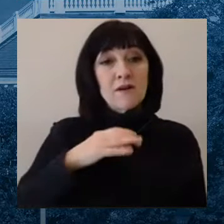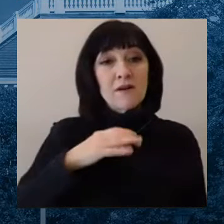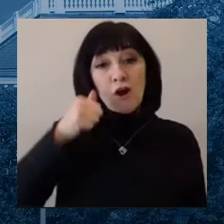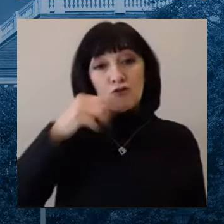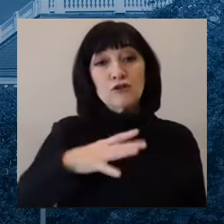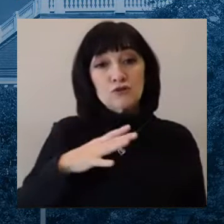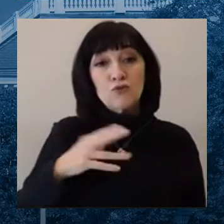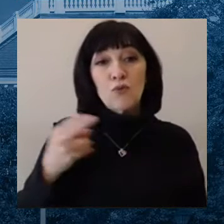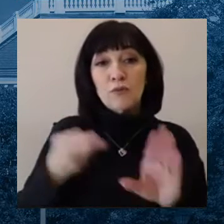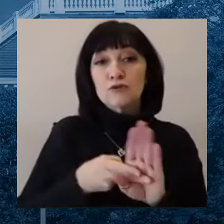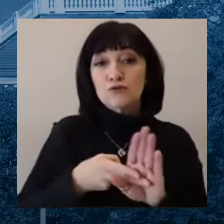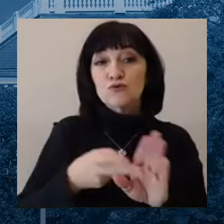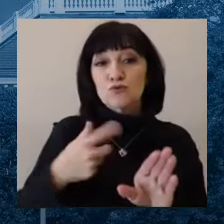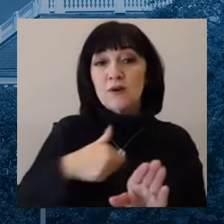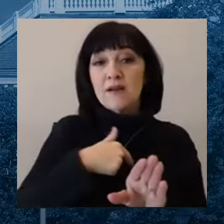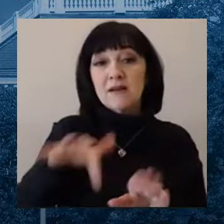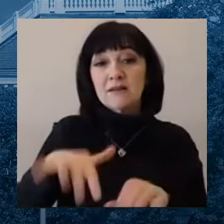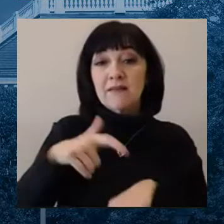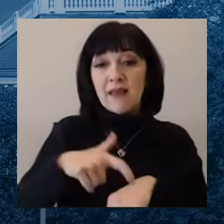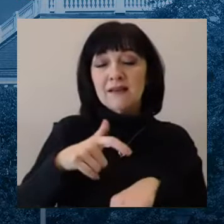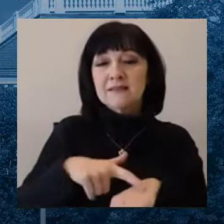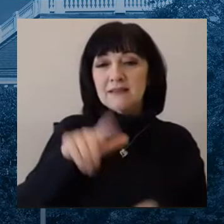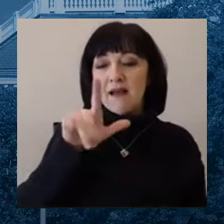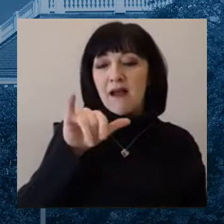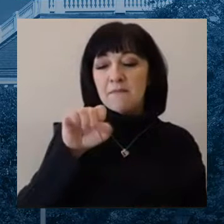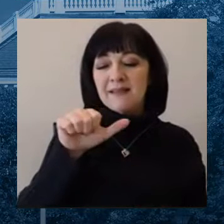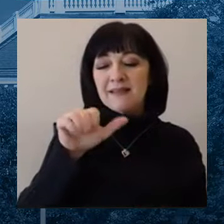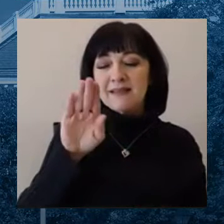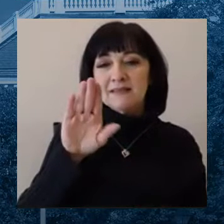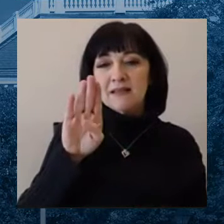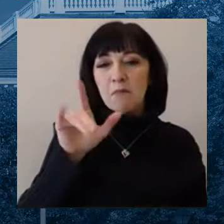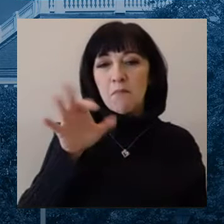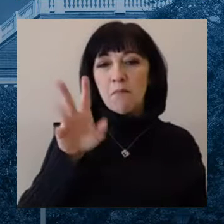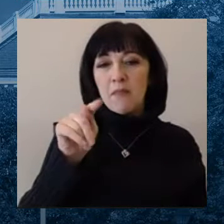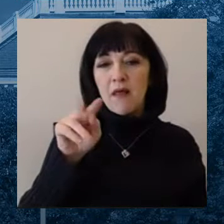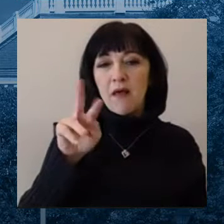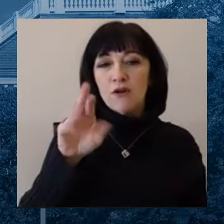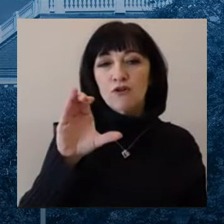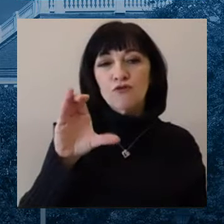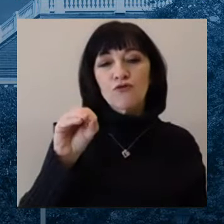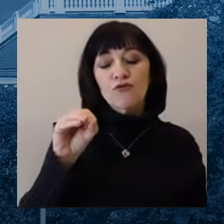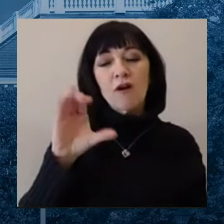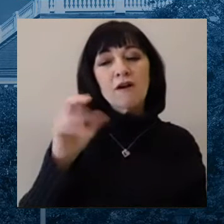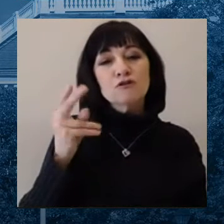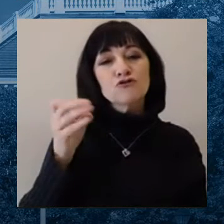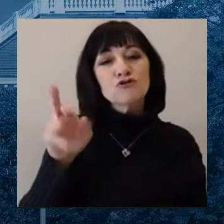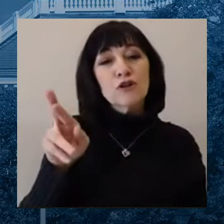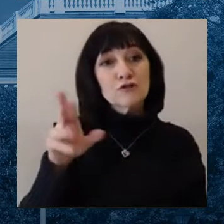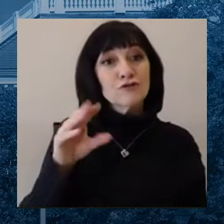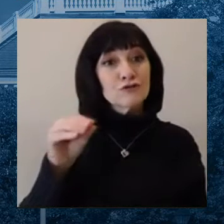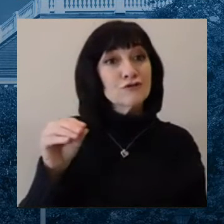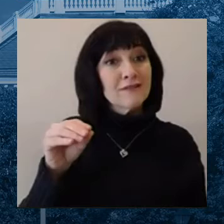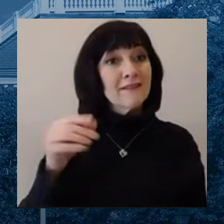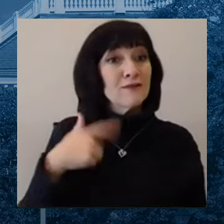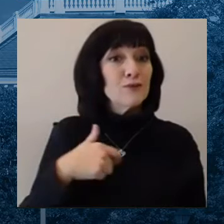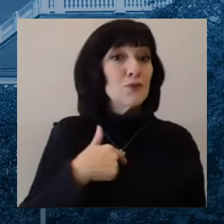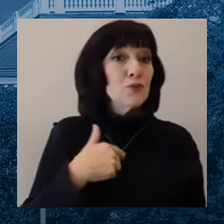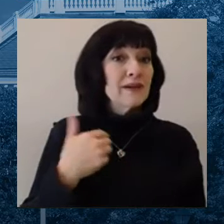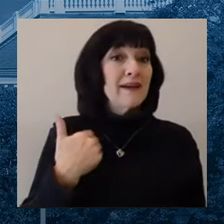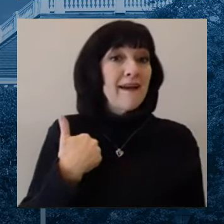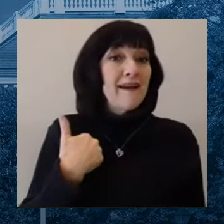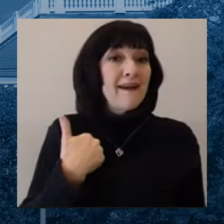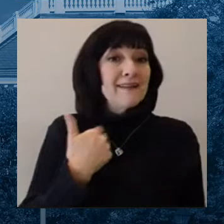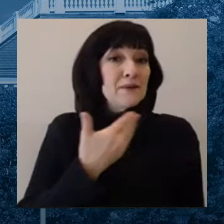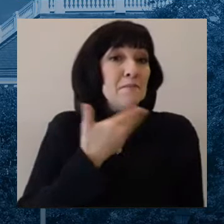well, Lisa Blunt Rochester, and we had frankly a better kind of reading